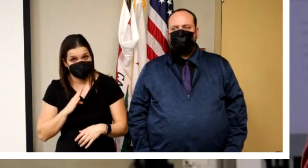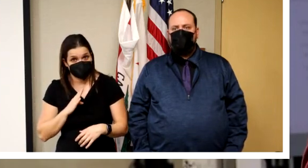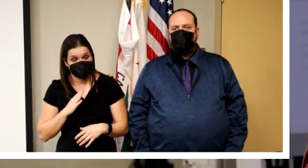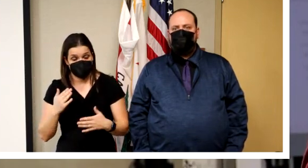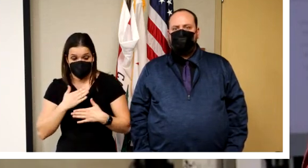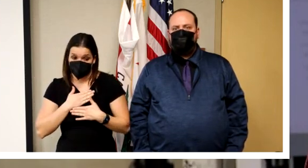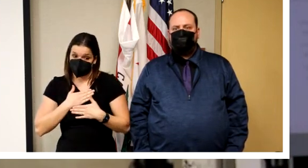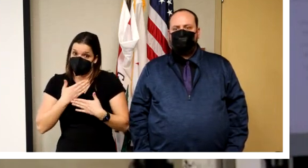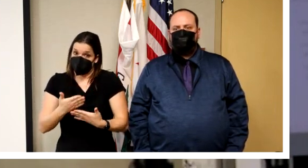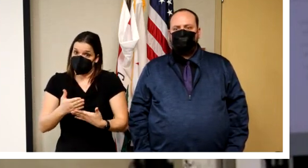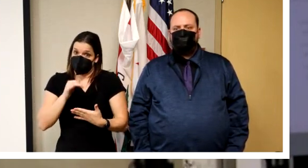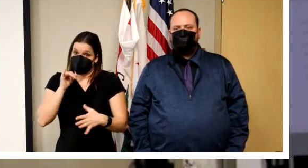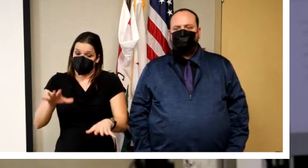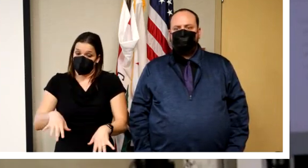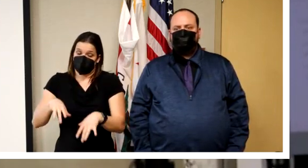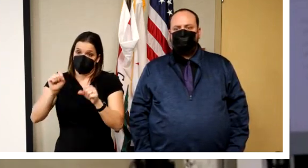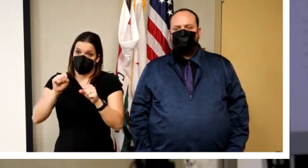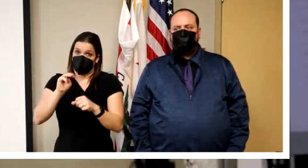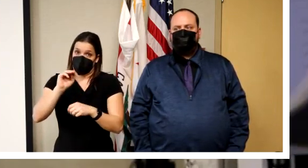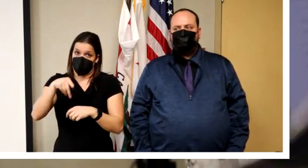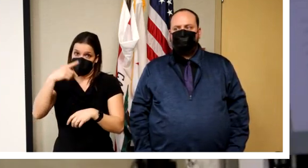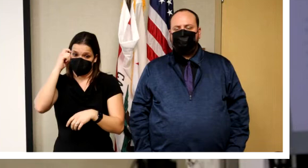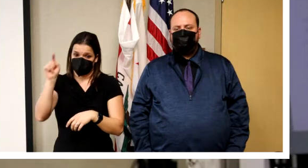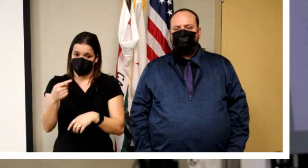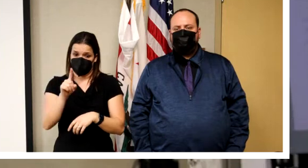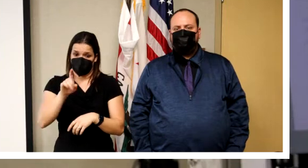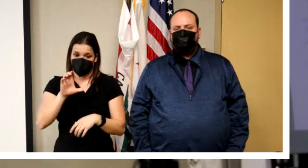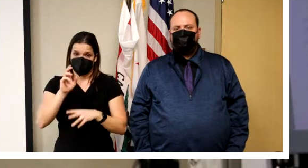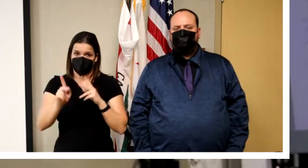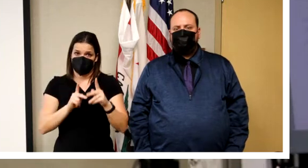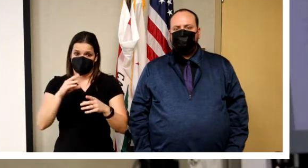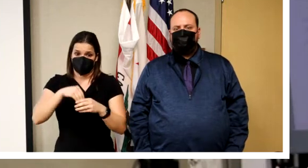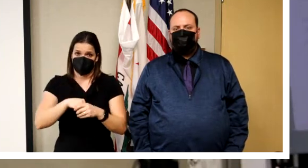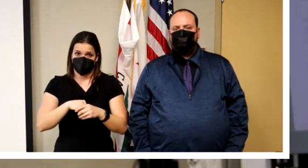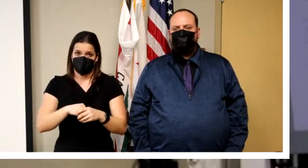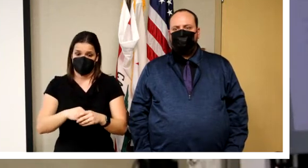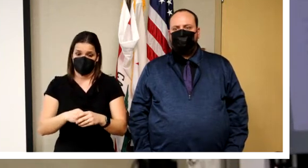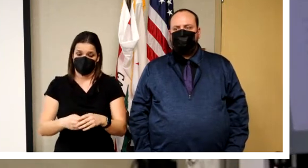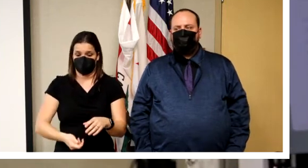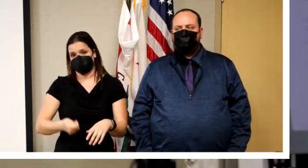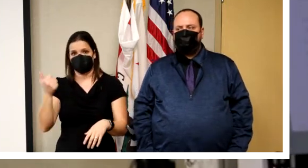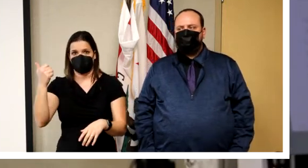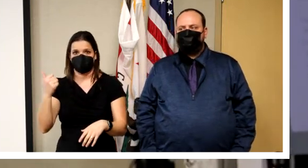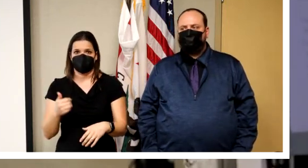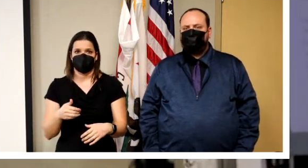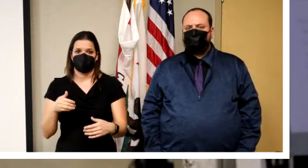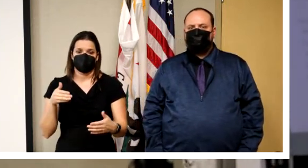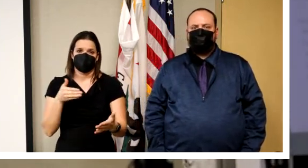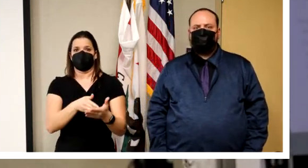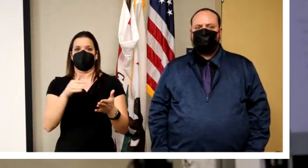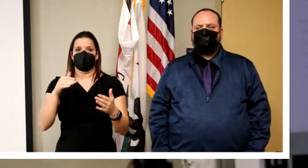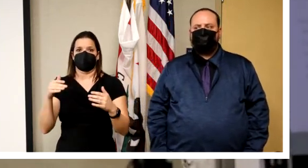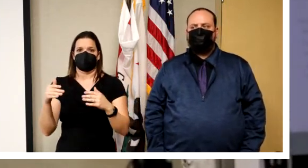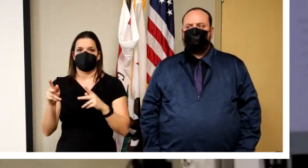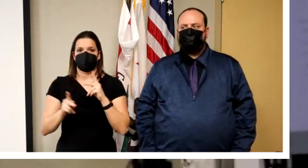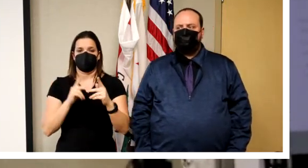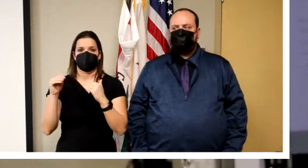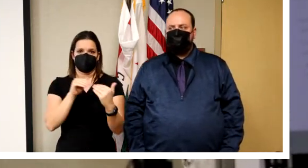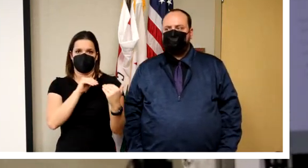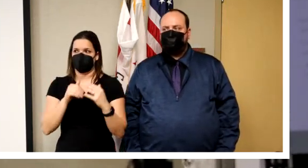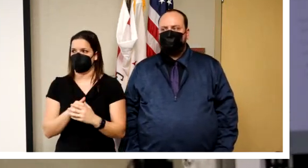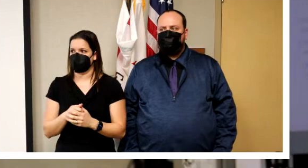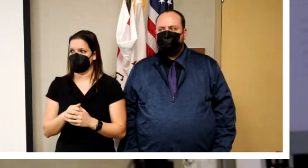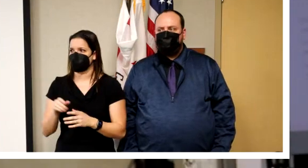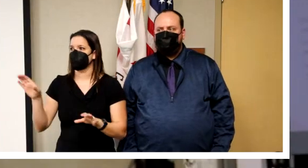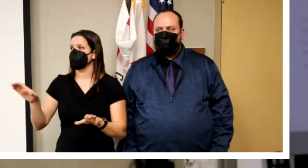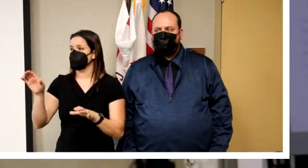strongly recommend that you don't adopt this map. There's only 100 people in this district. This thing's going to get tossed because you violate the population equality provision. In other words, you will